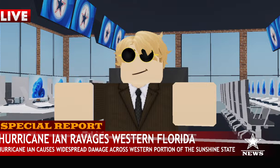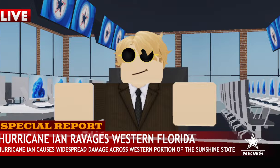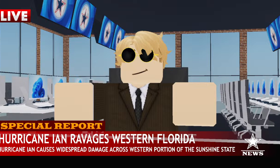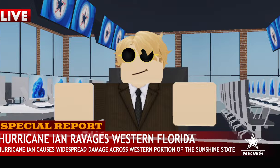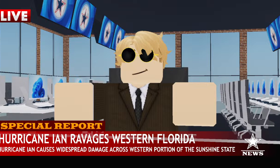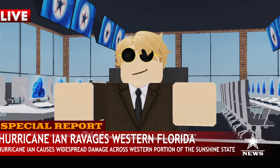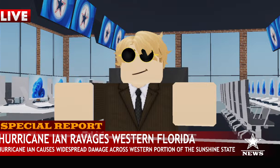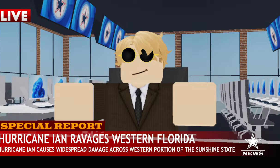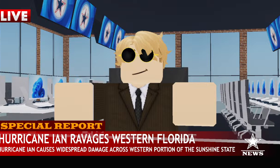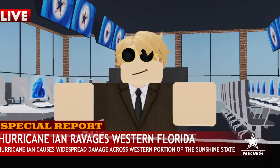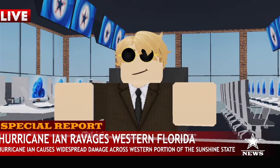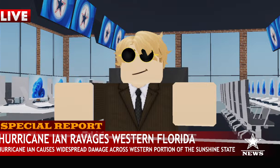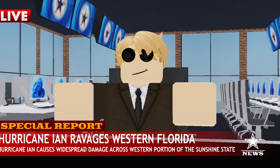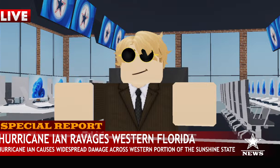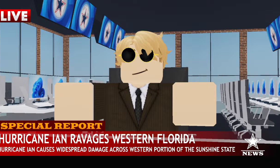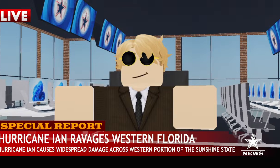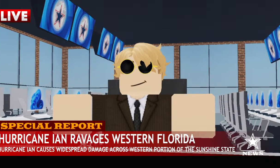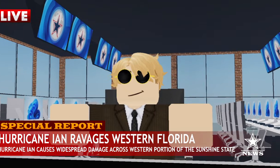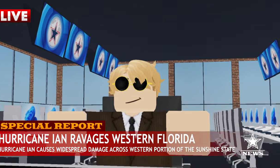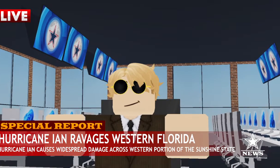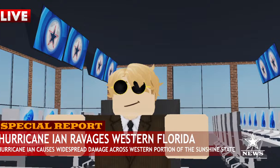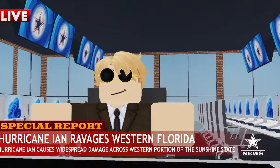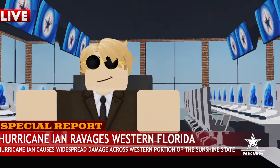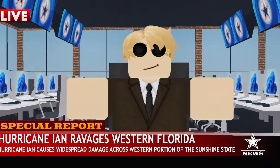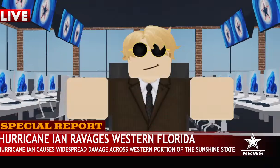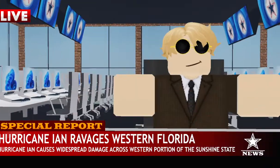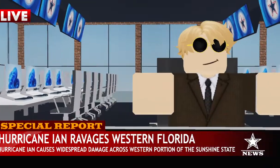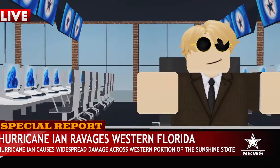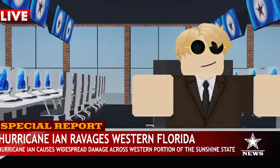No, not right now. Just